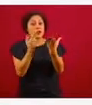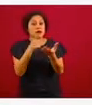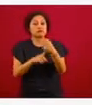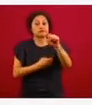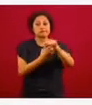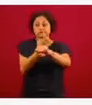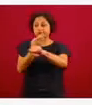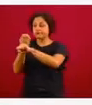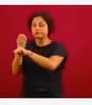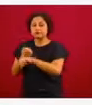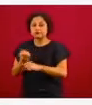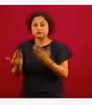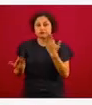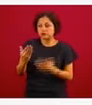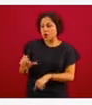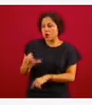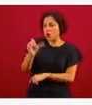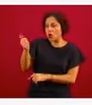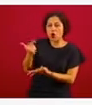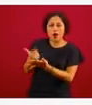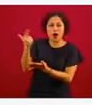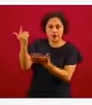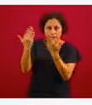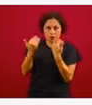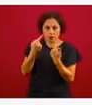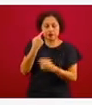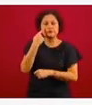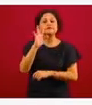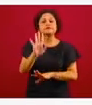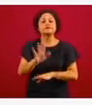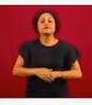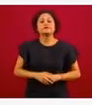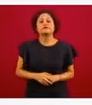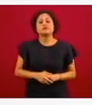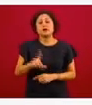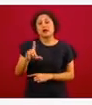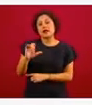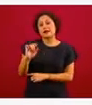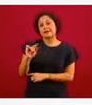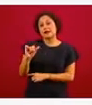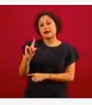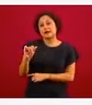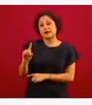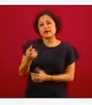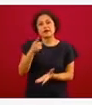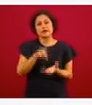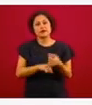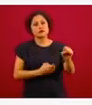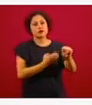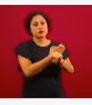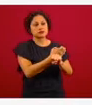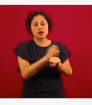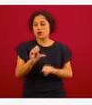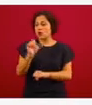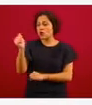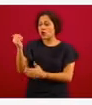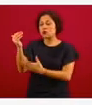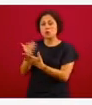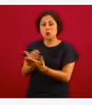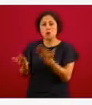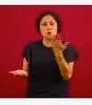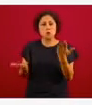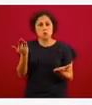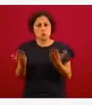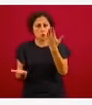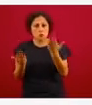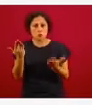the development of the disease in different regions. The reasons in which, because of which there can be